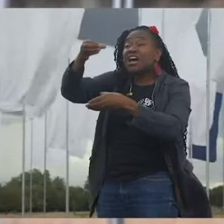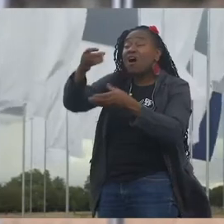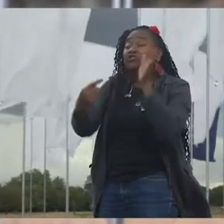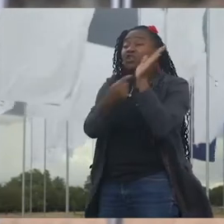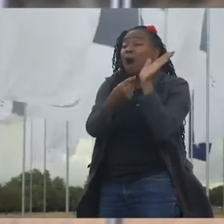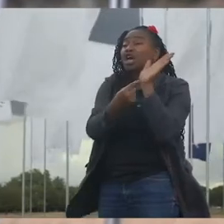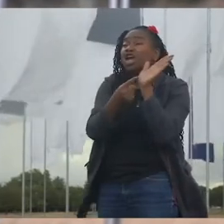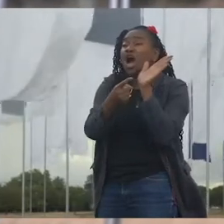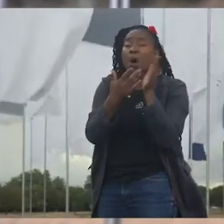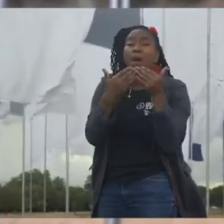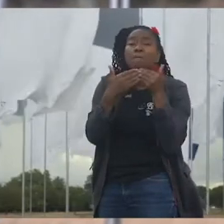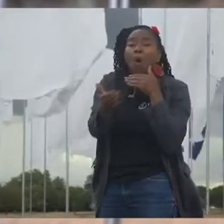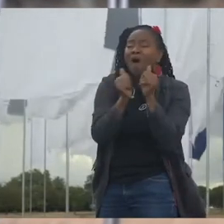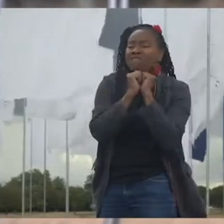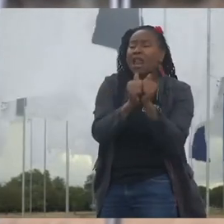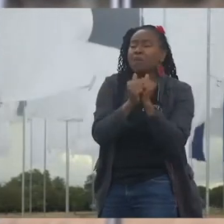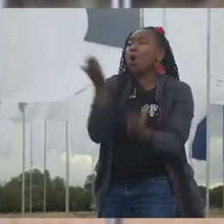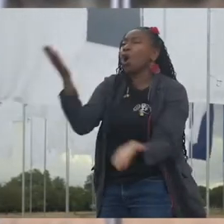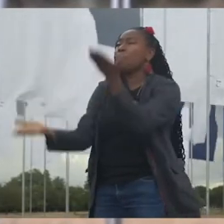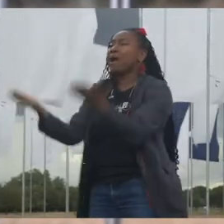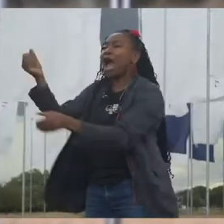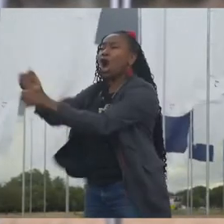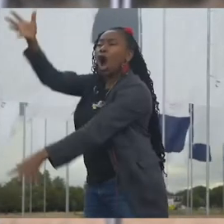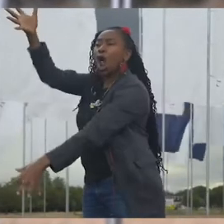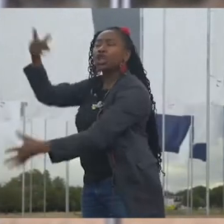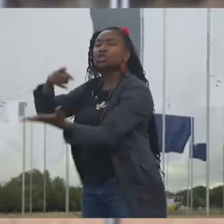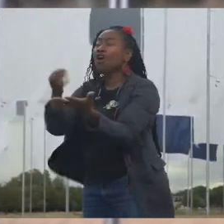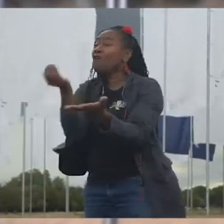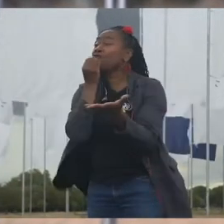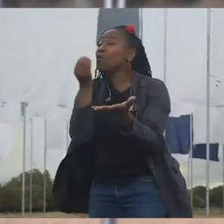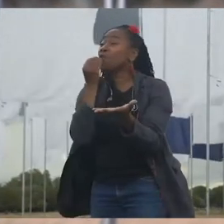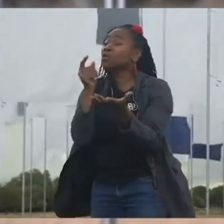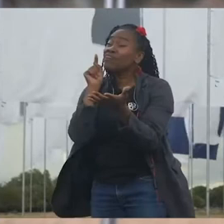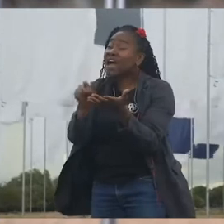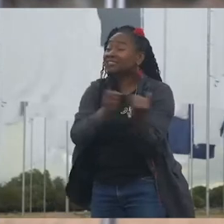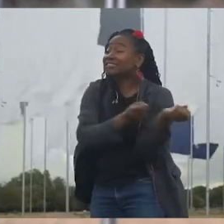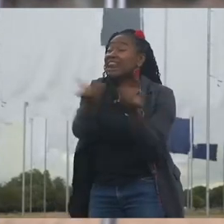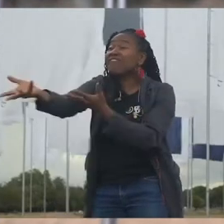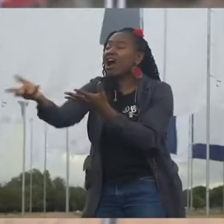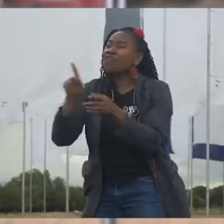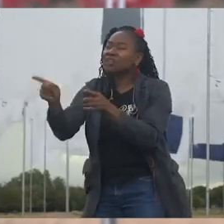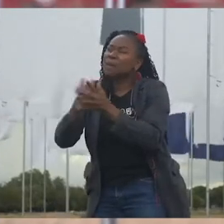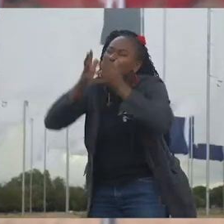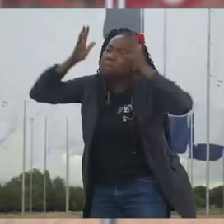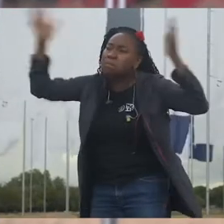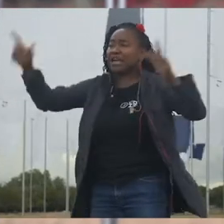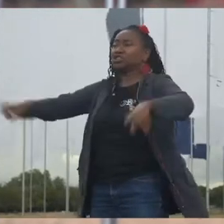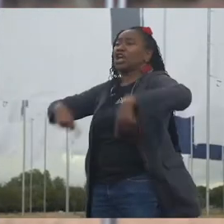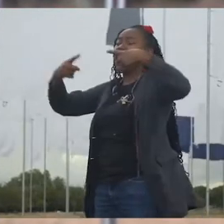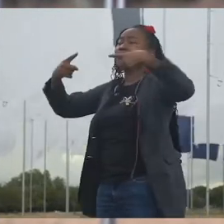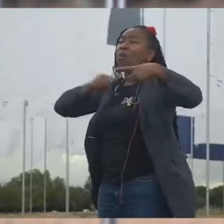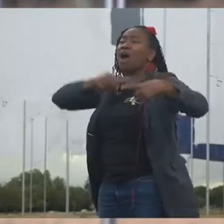than a bar of gold. Getting food to people was probably the biggest challenge that we faced.